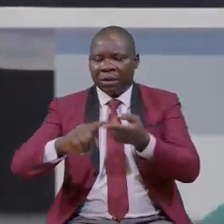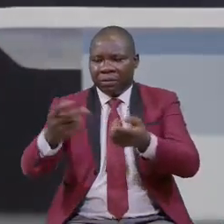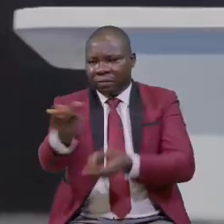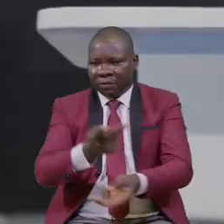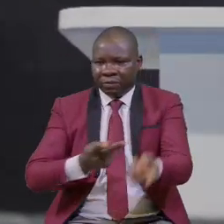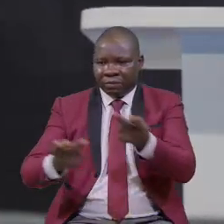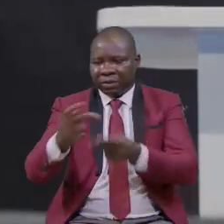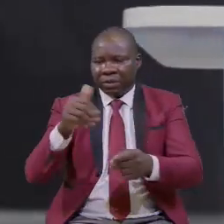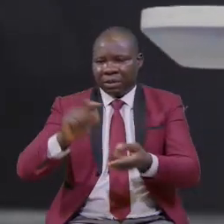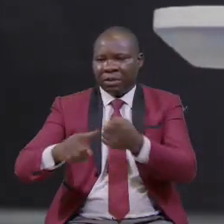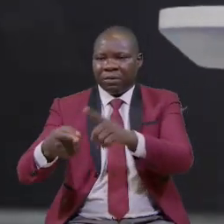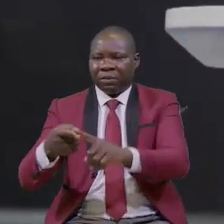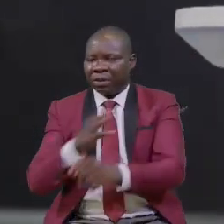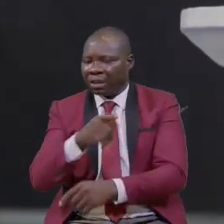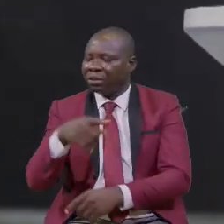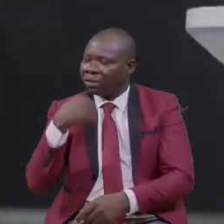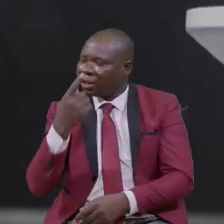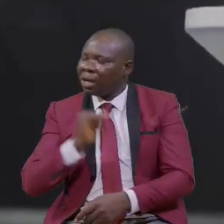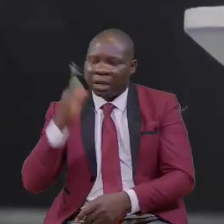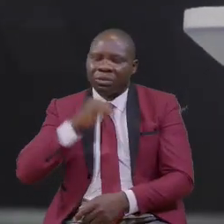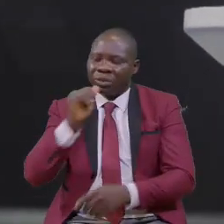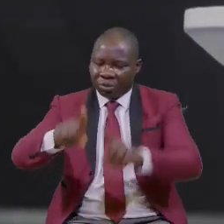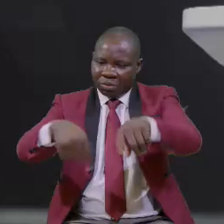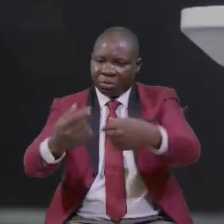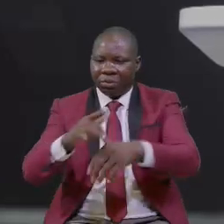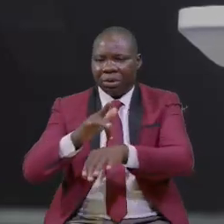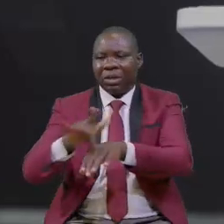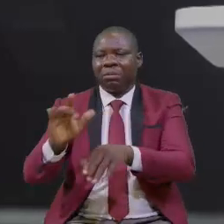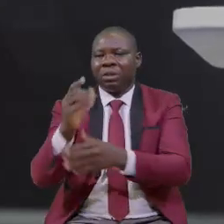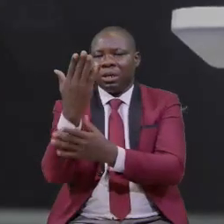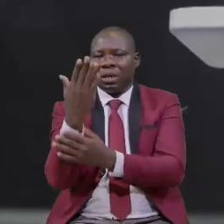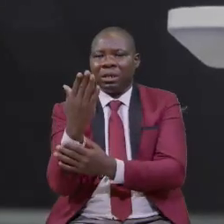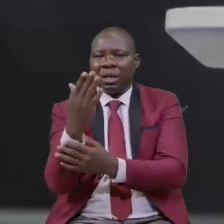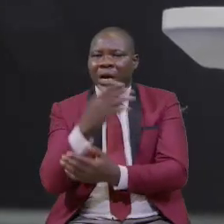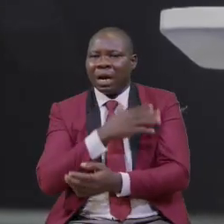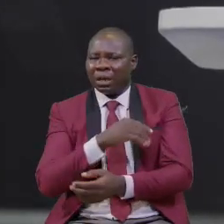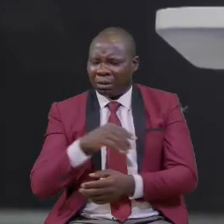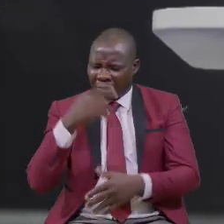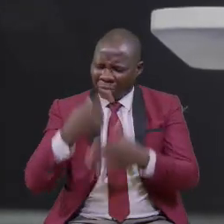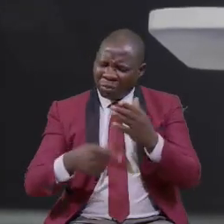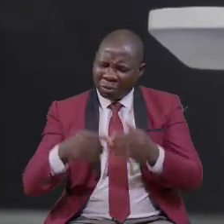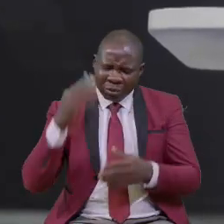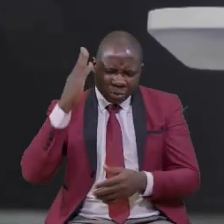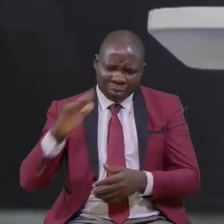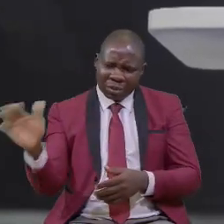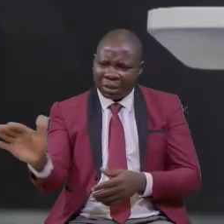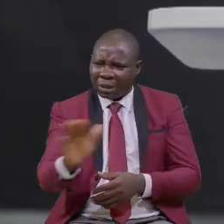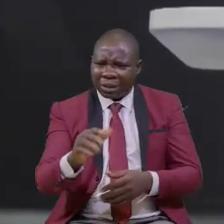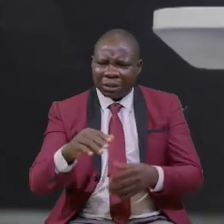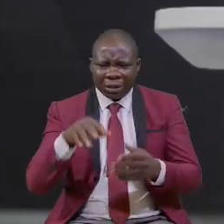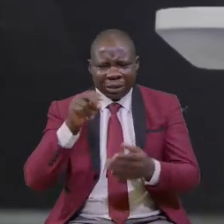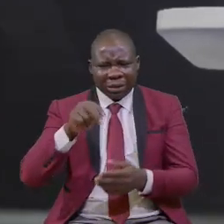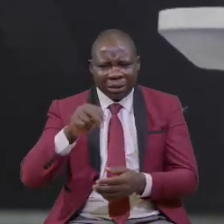say, I will not go empty-handed. And you think about, what are they going to need? What should they be asking